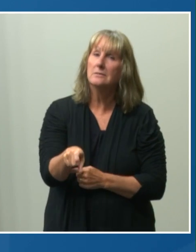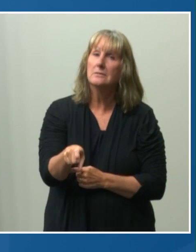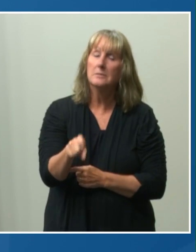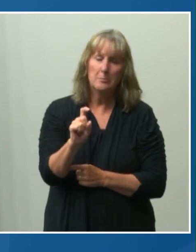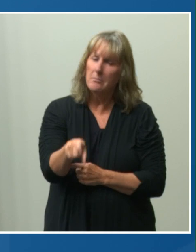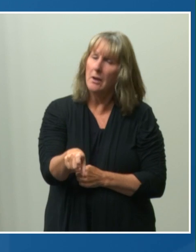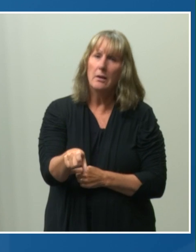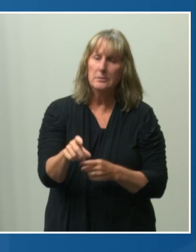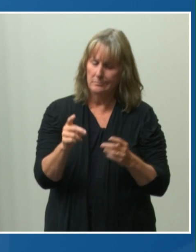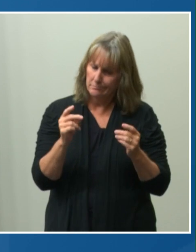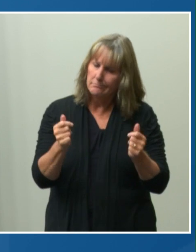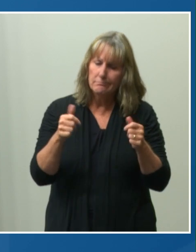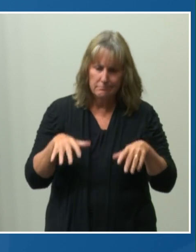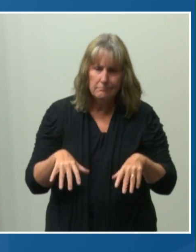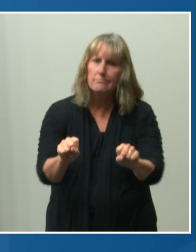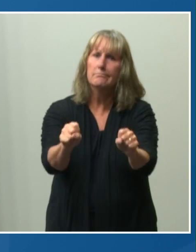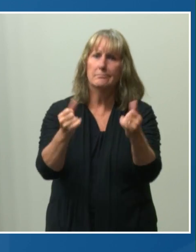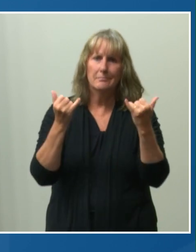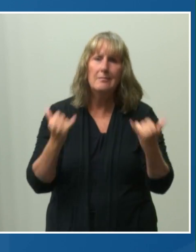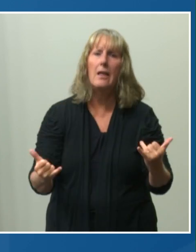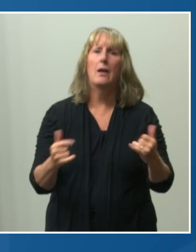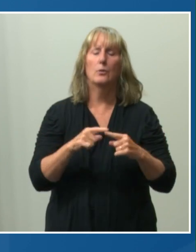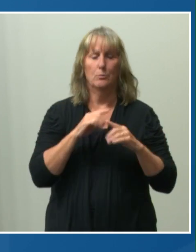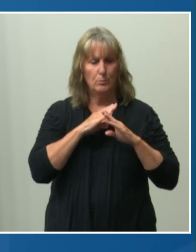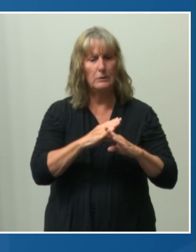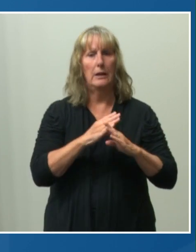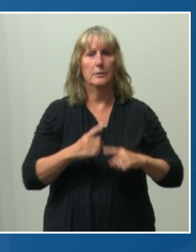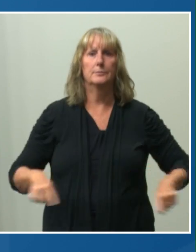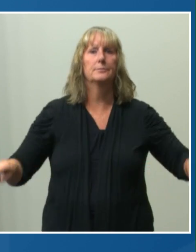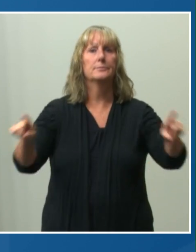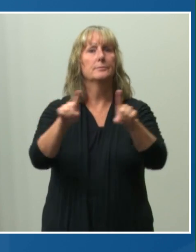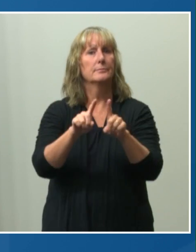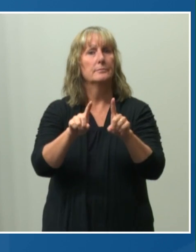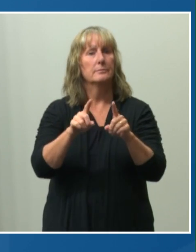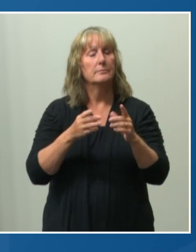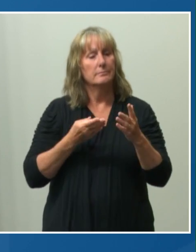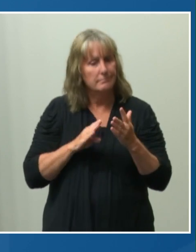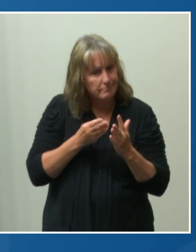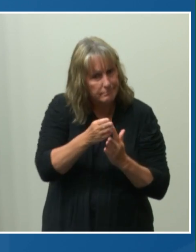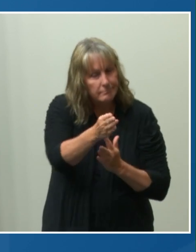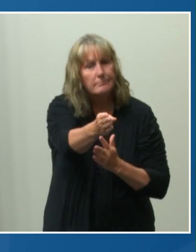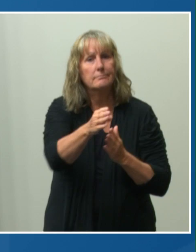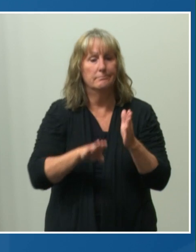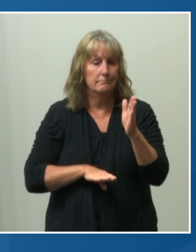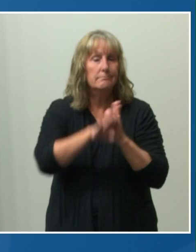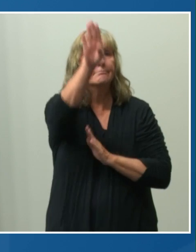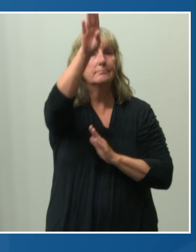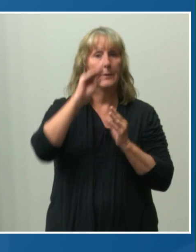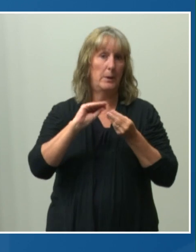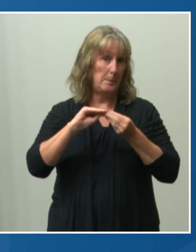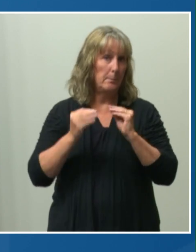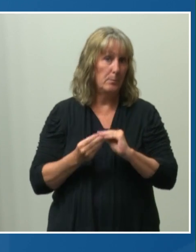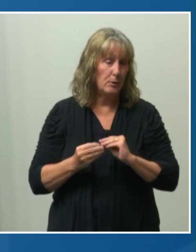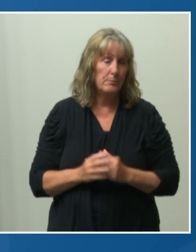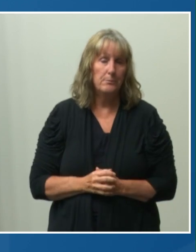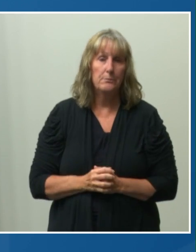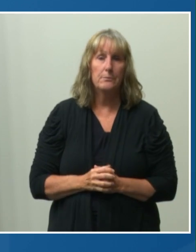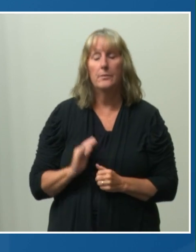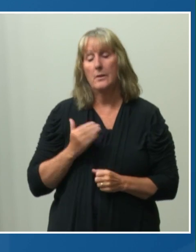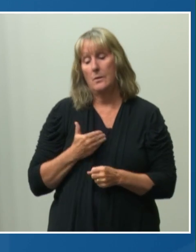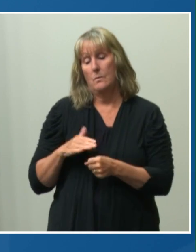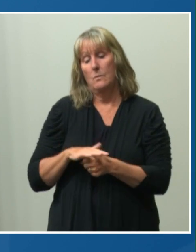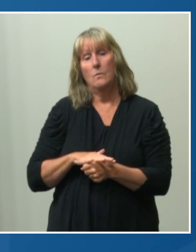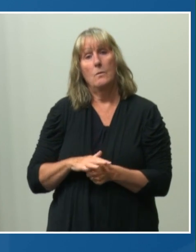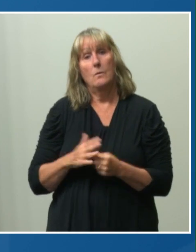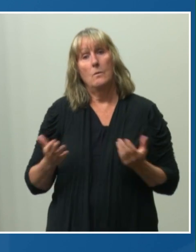immediate step we needed to take to protect our community and get us through this surge. Our local